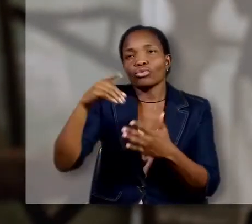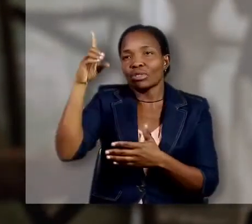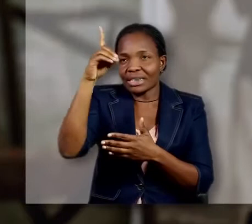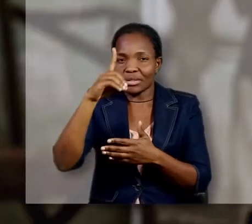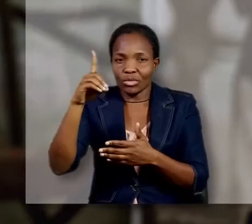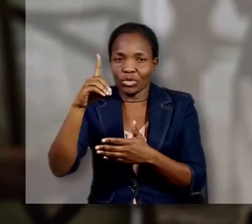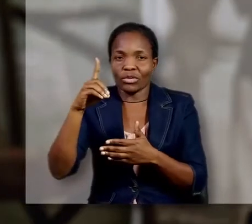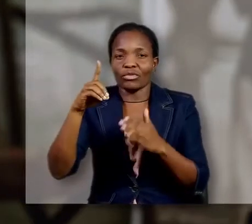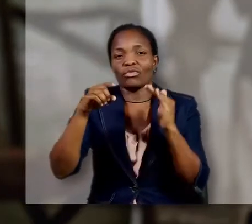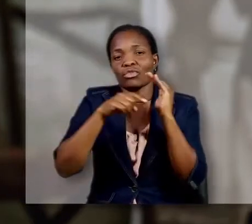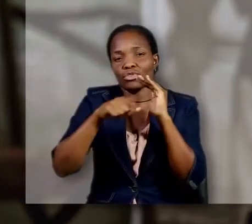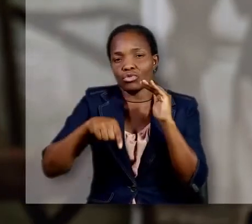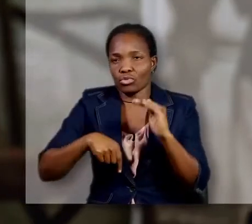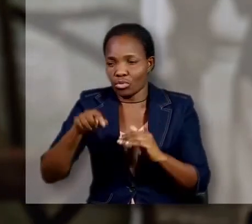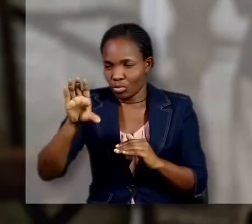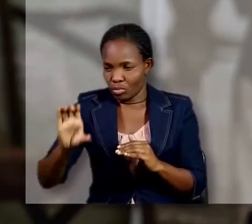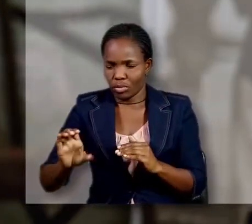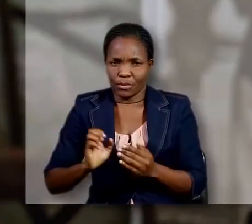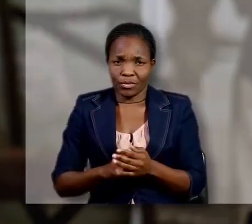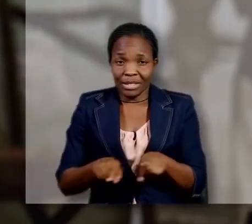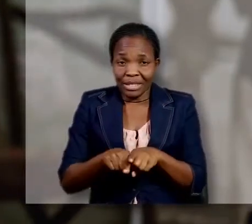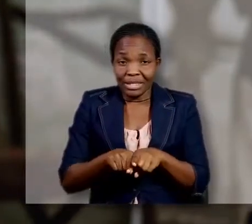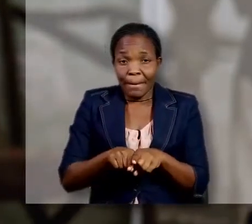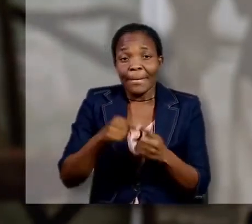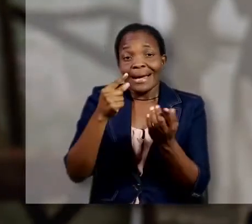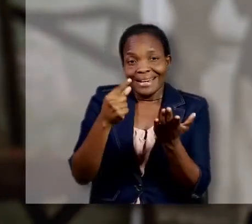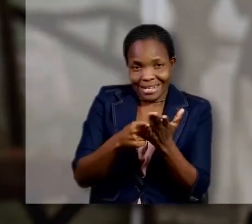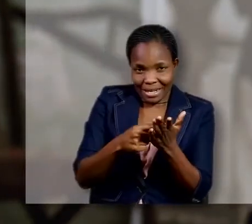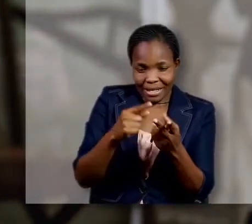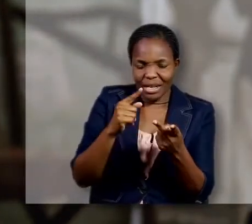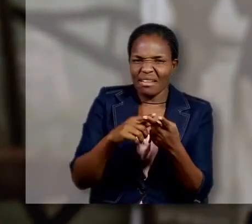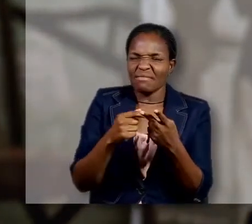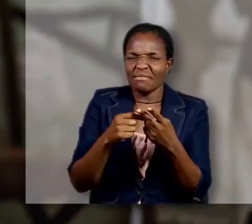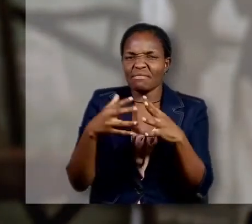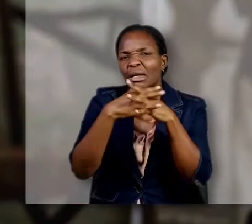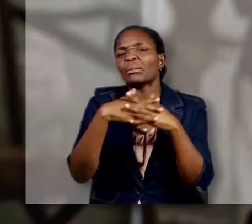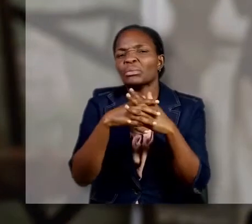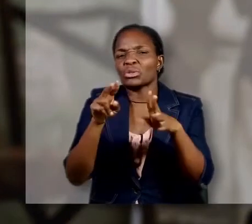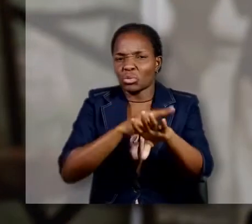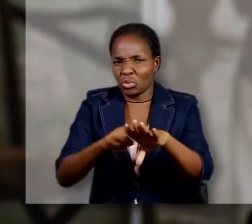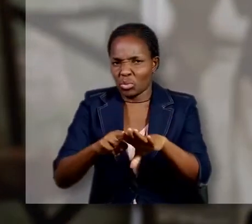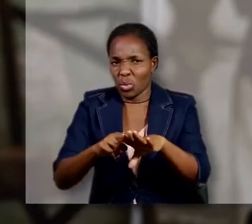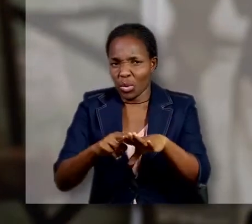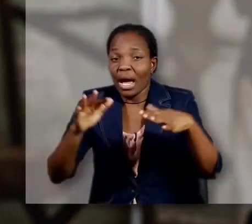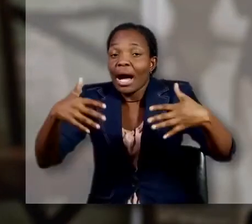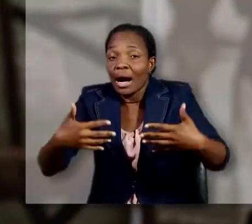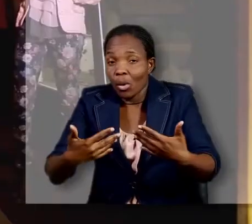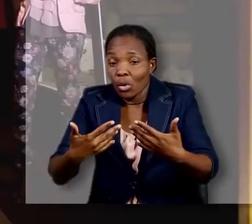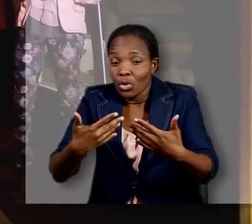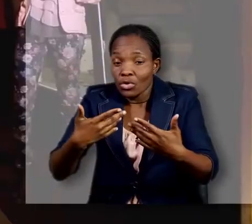US-style system in which the directly elected president serves both as head of state and head of